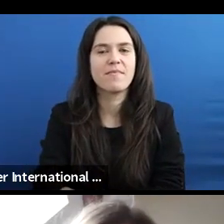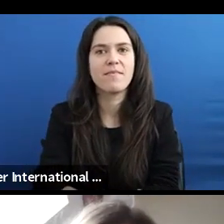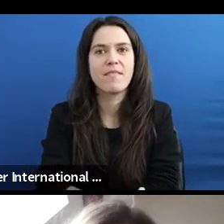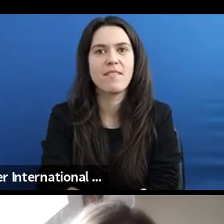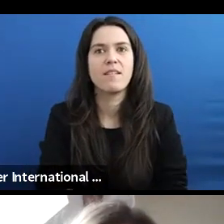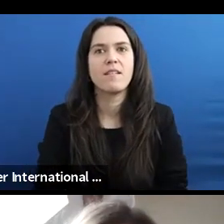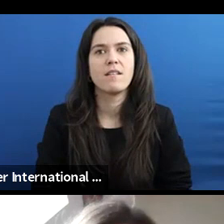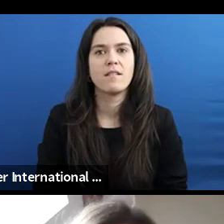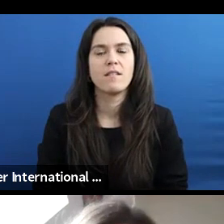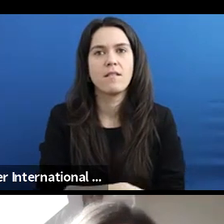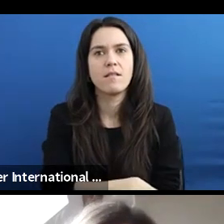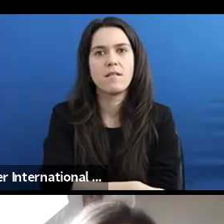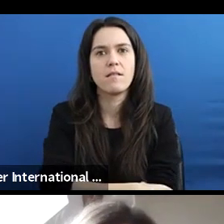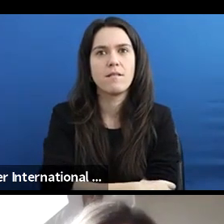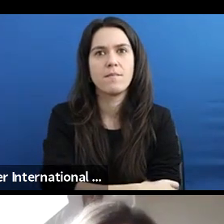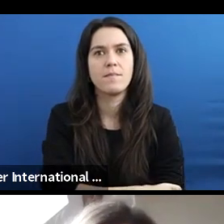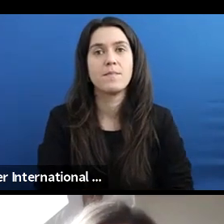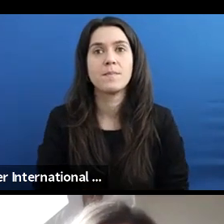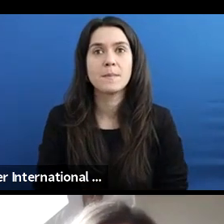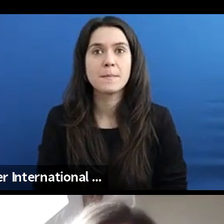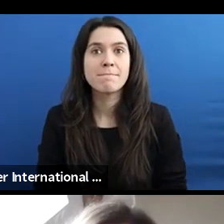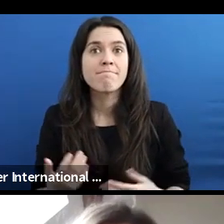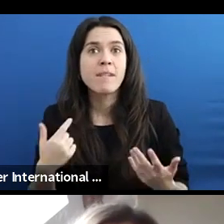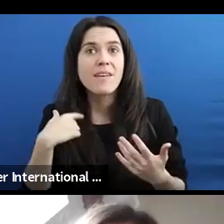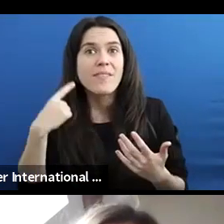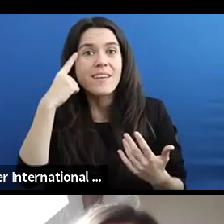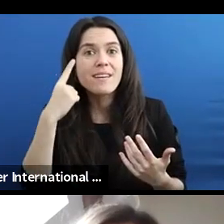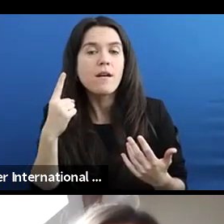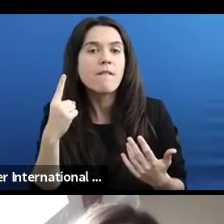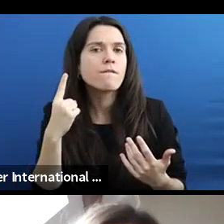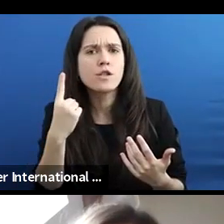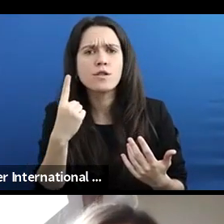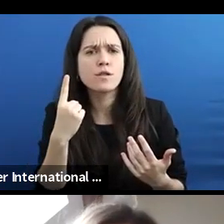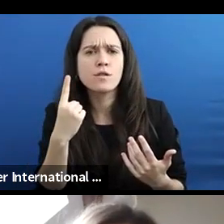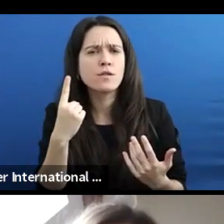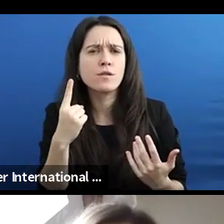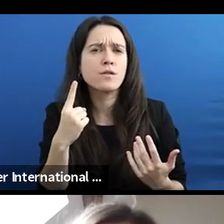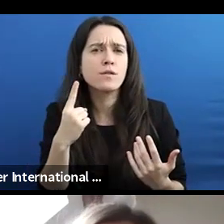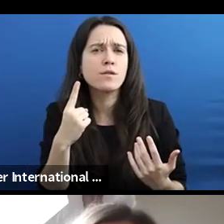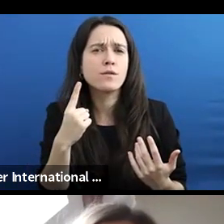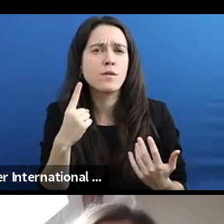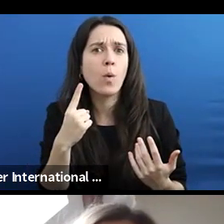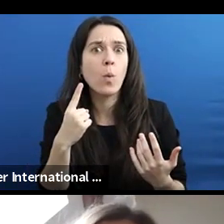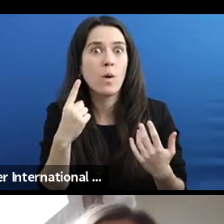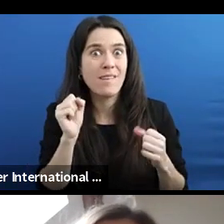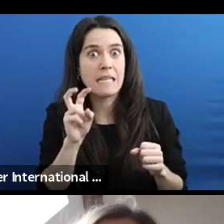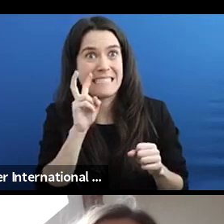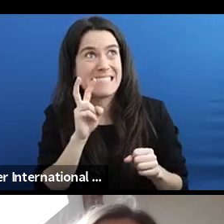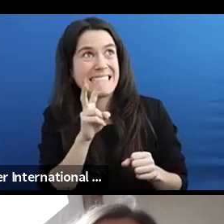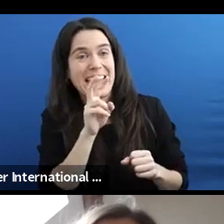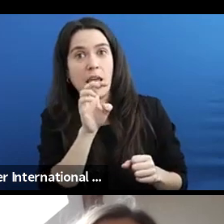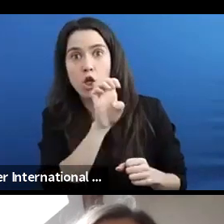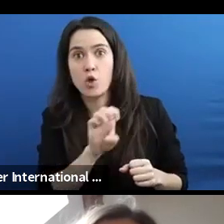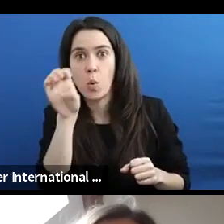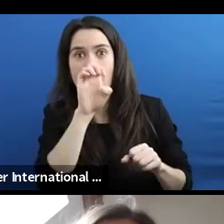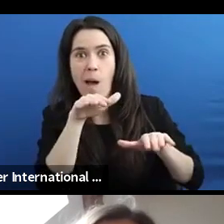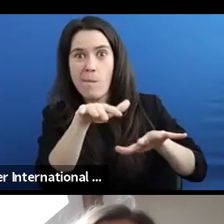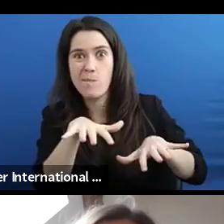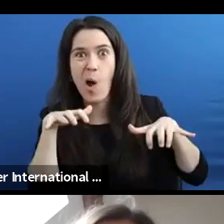So I think first you can talk about the work we are doing in the European Parliament, because there are many